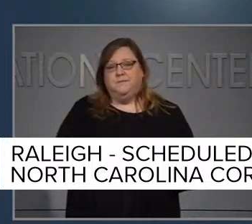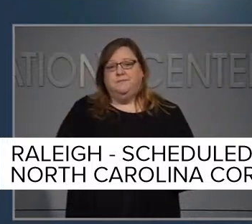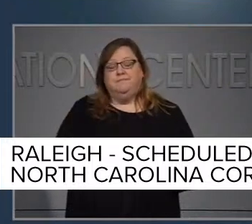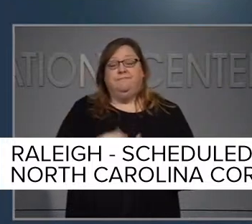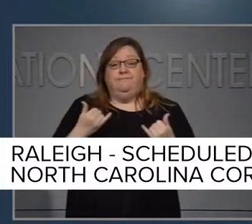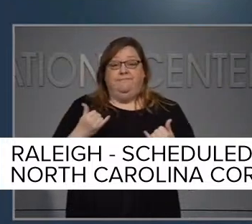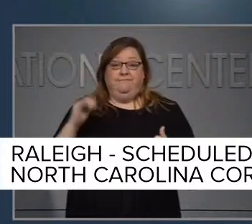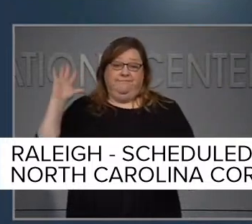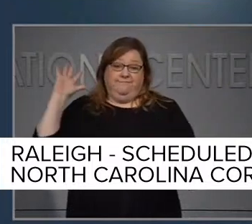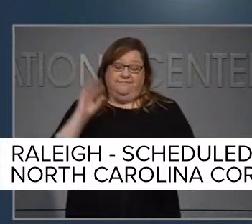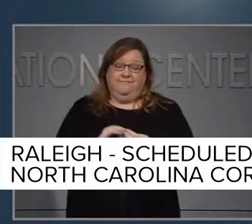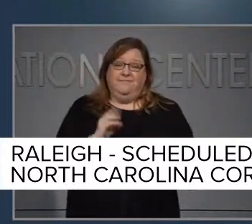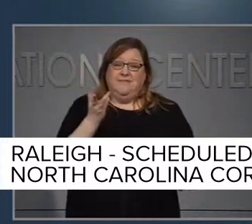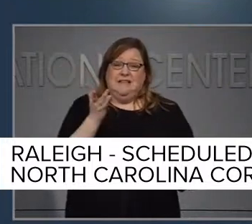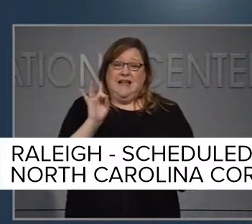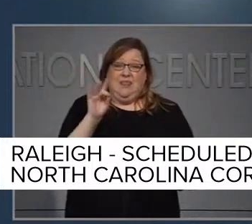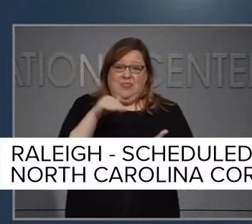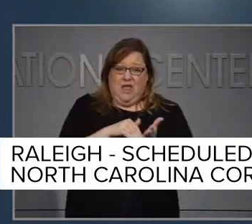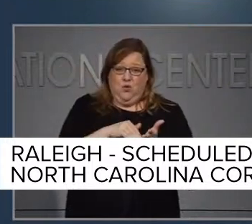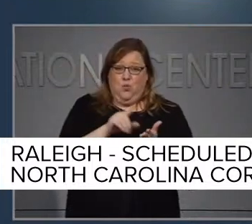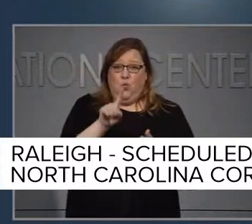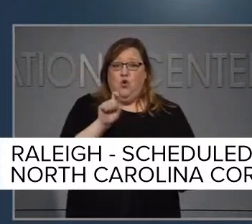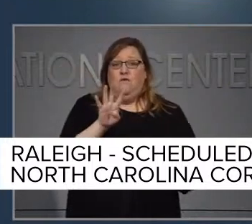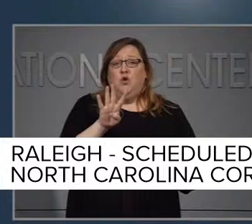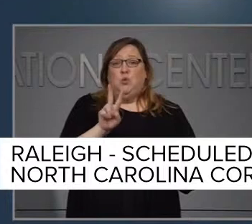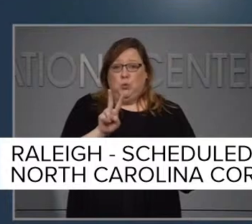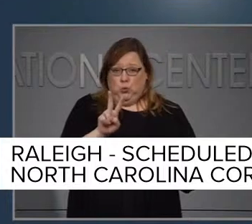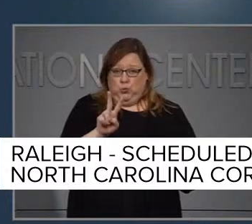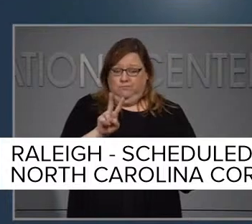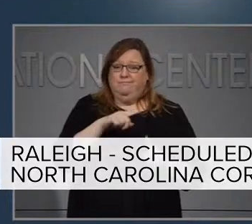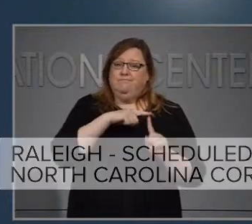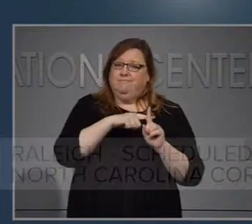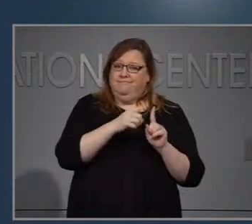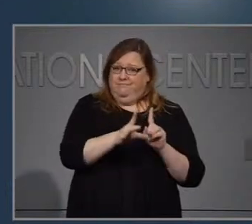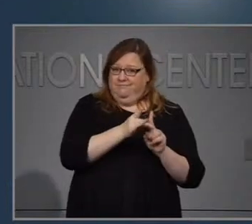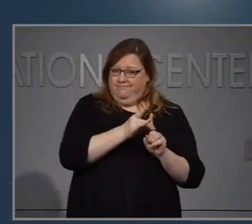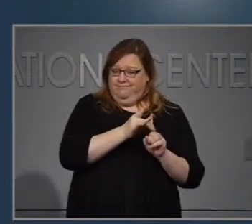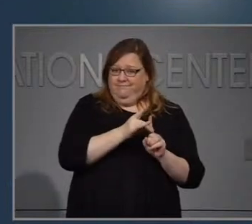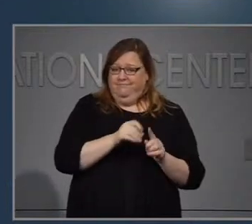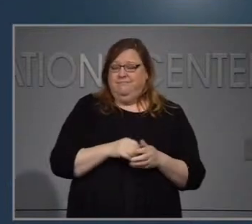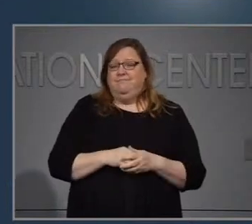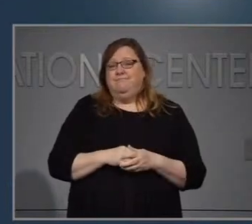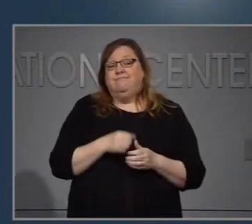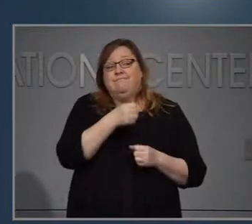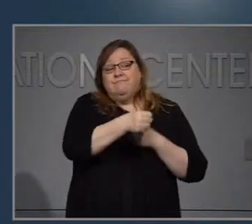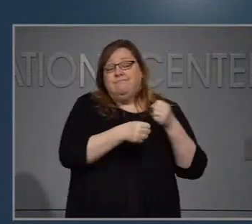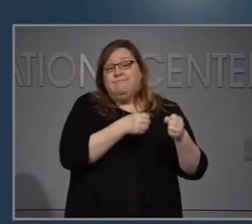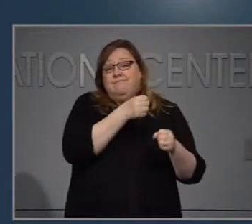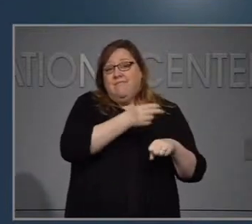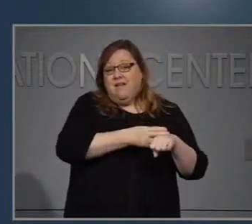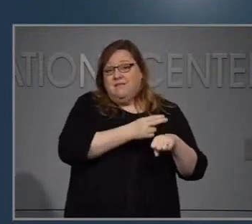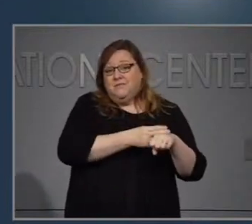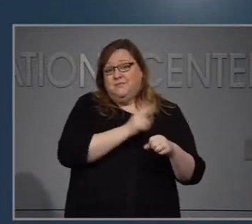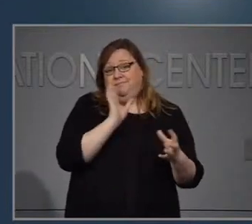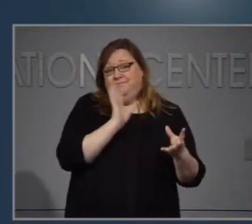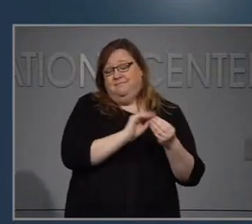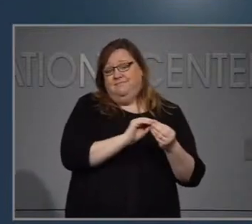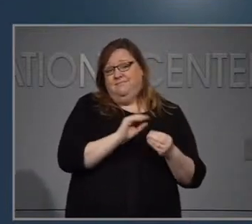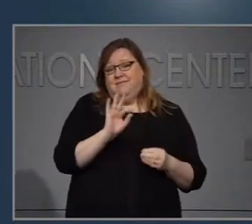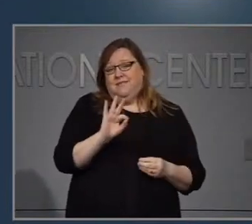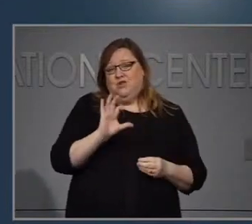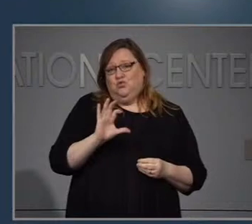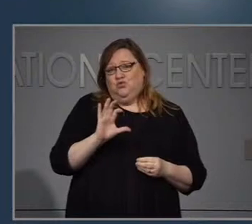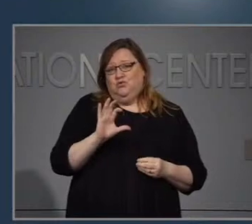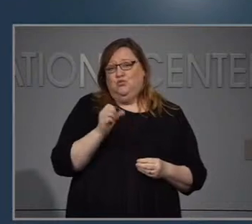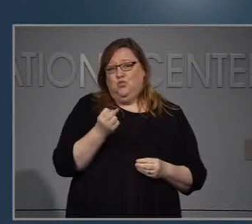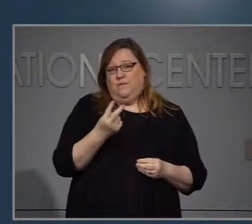68,142 laboratory-confirmed cases, 912 people currently hospitalized, and sadly, there's been